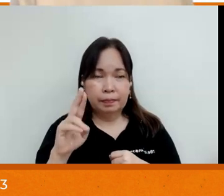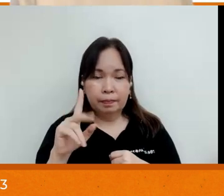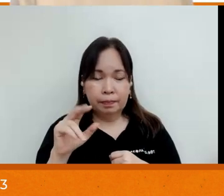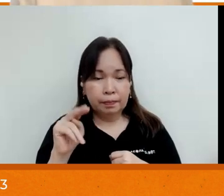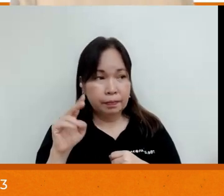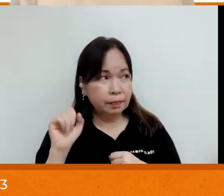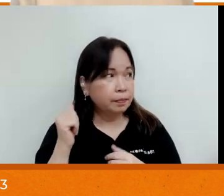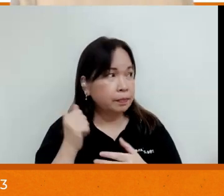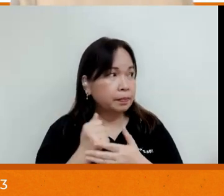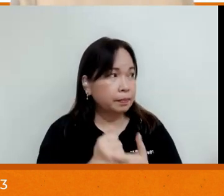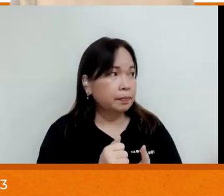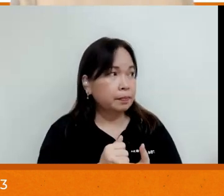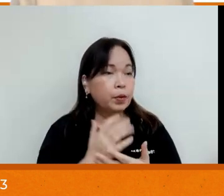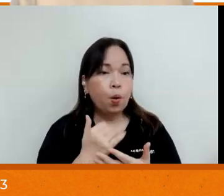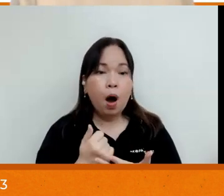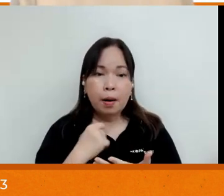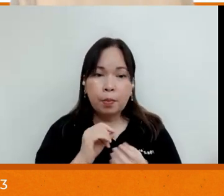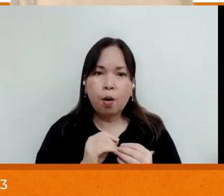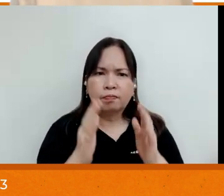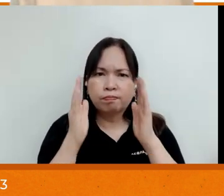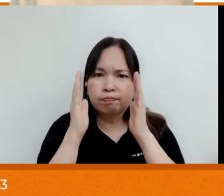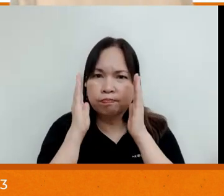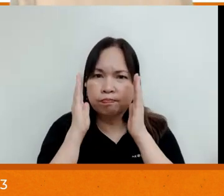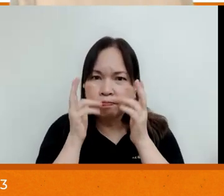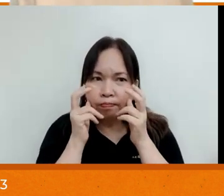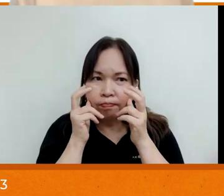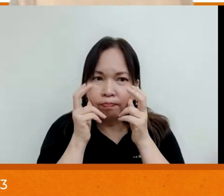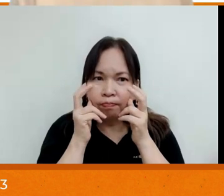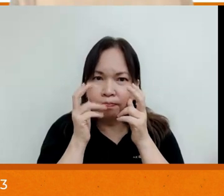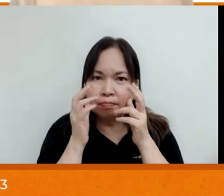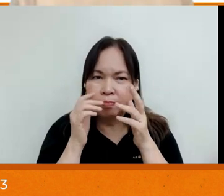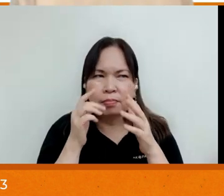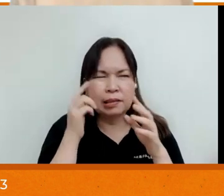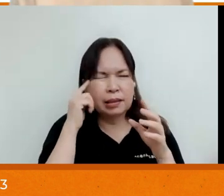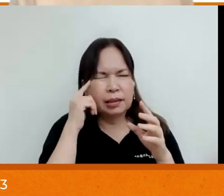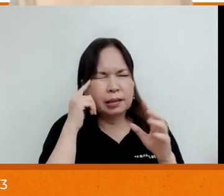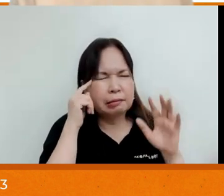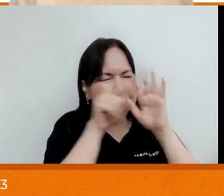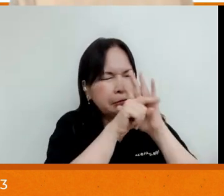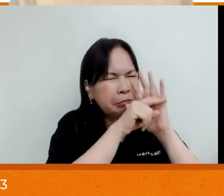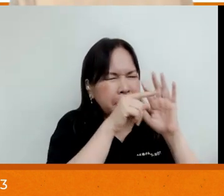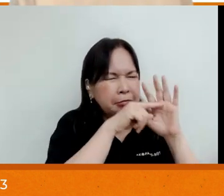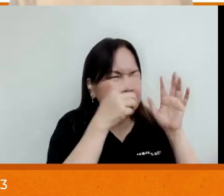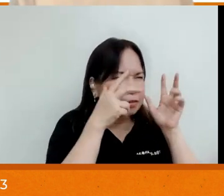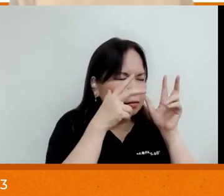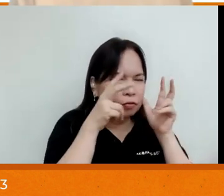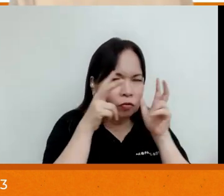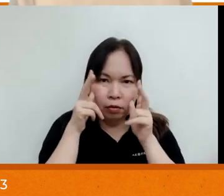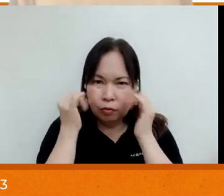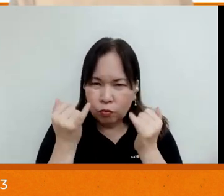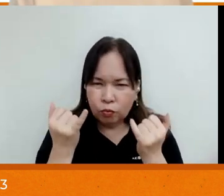it helps bring your attention away from your worries back to the present moment. In a